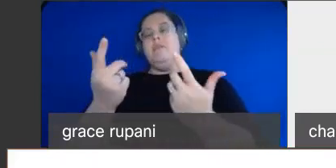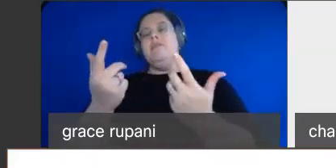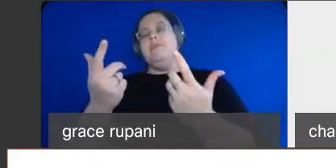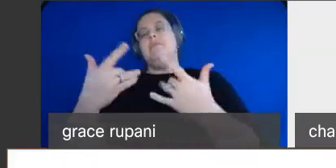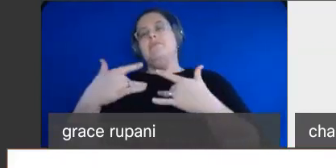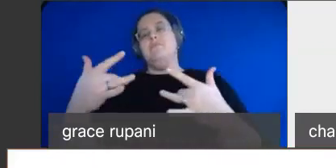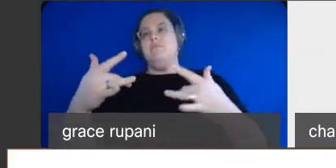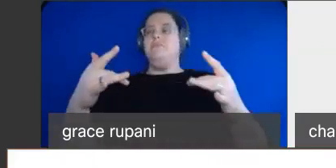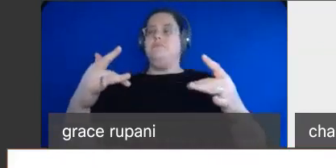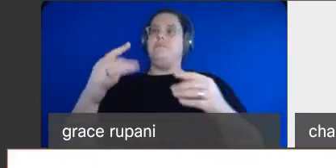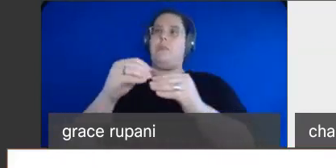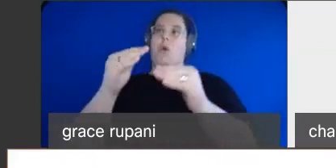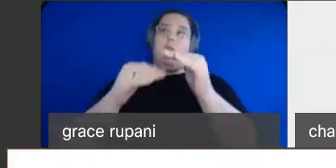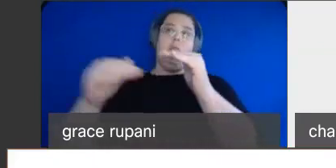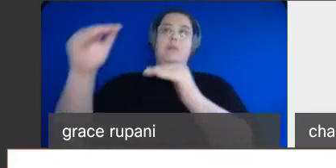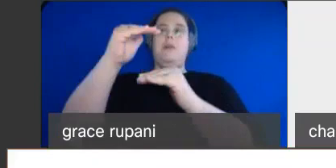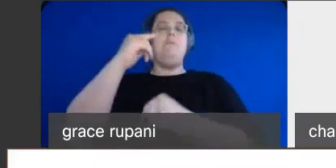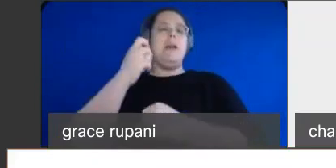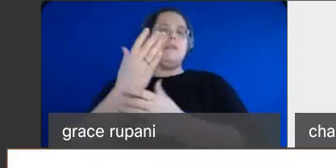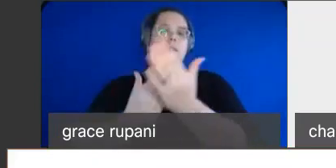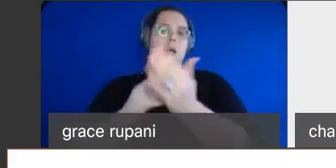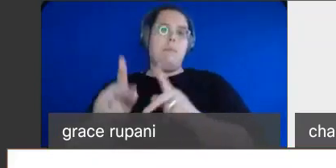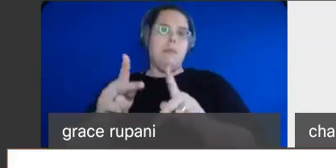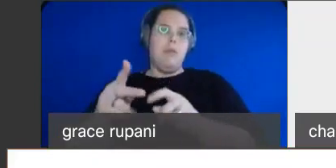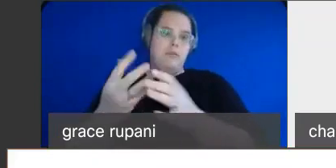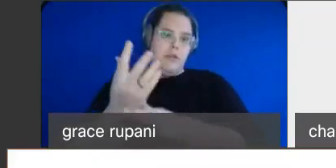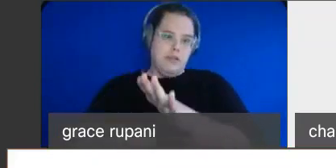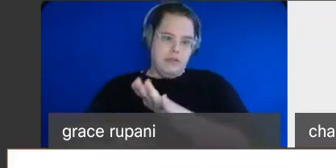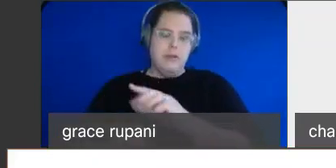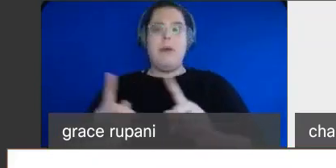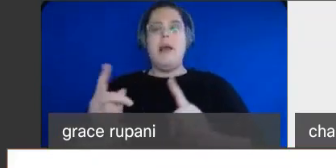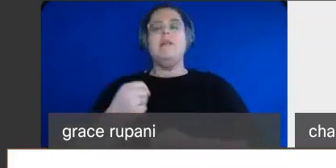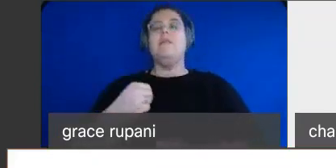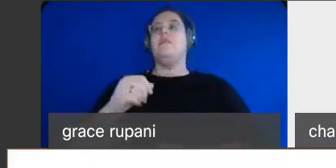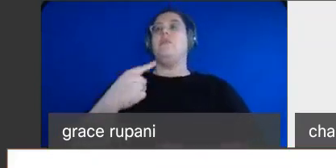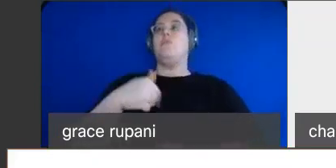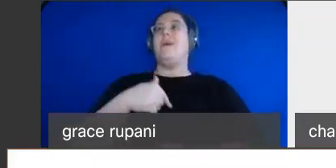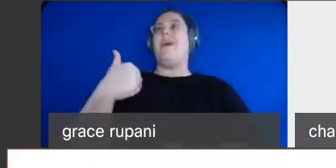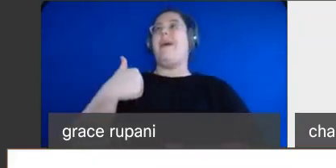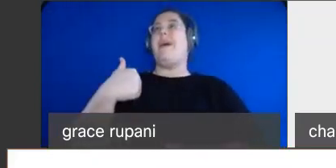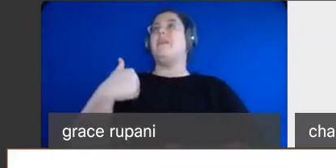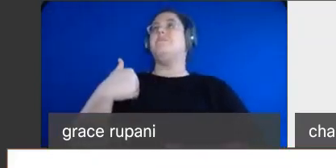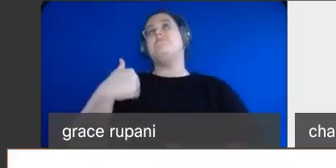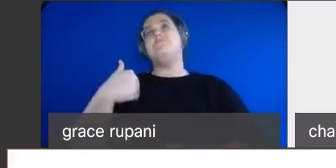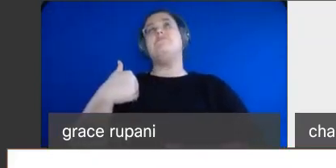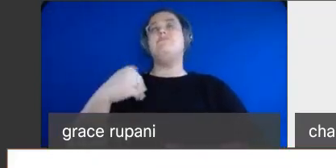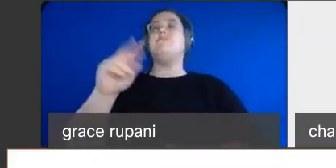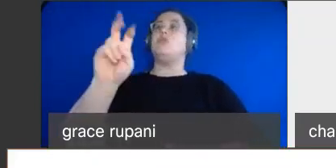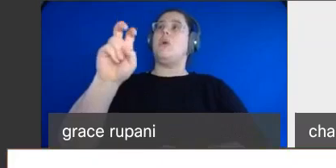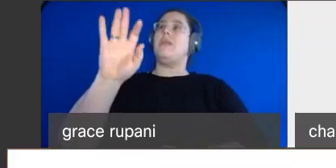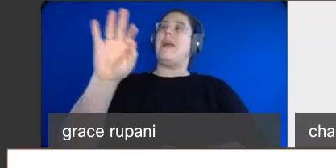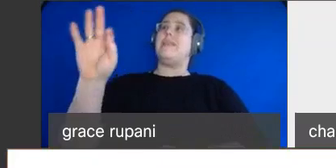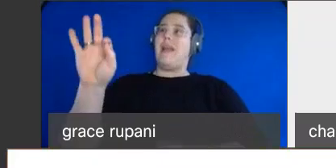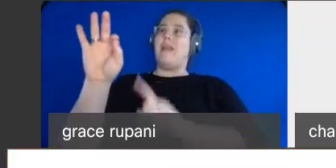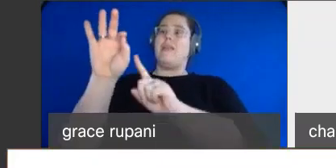of percentage of the total for the past year, we've had 103 tests positive out of a total of 299,